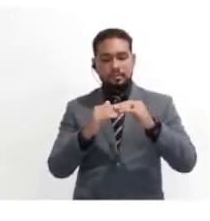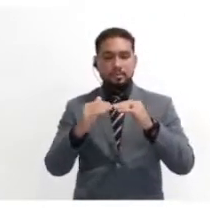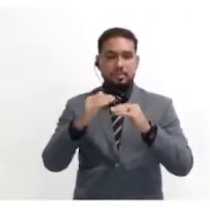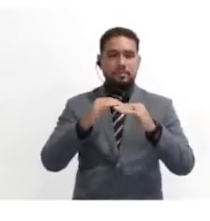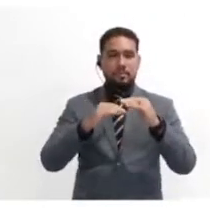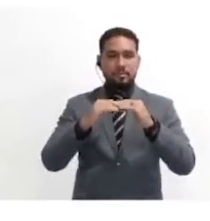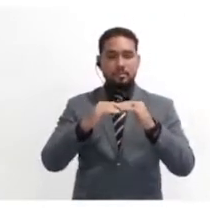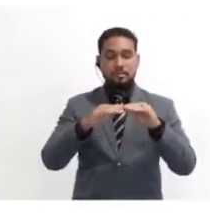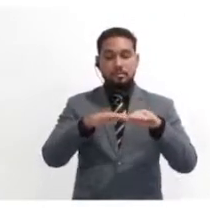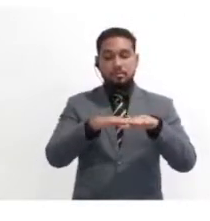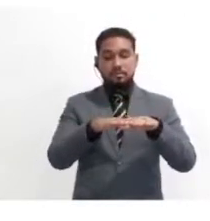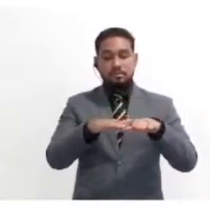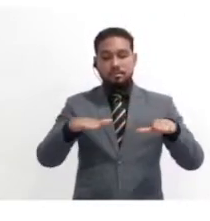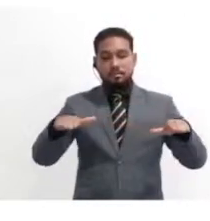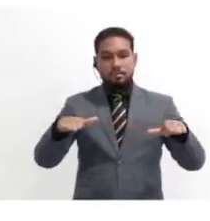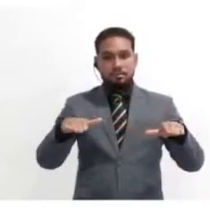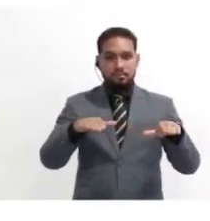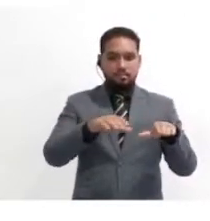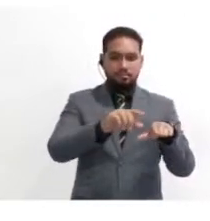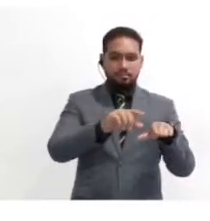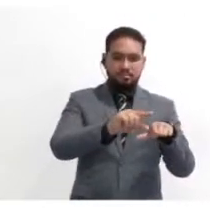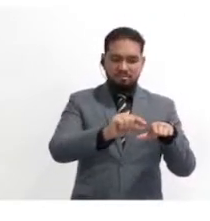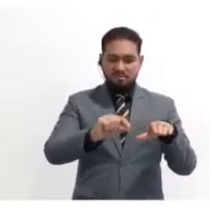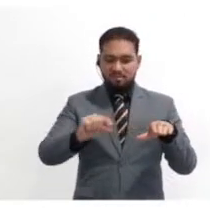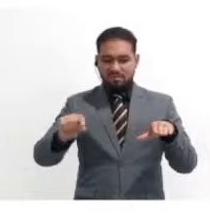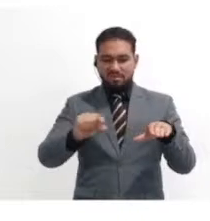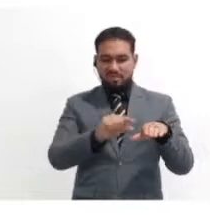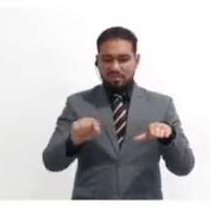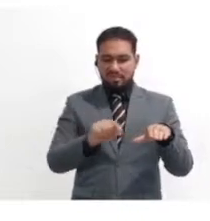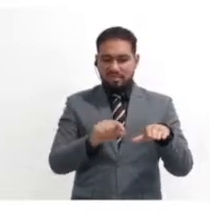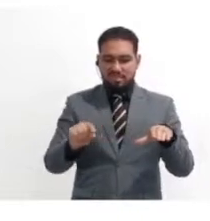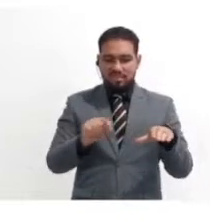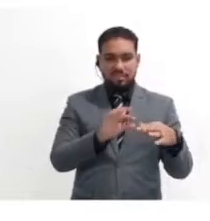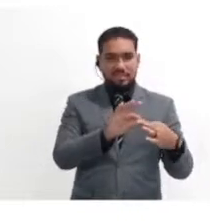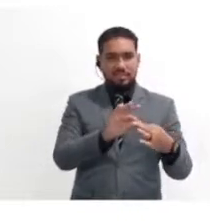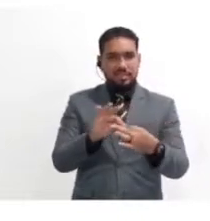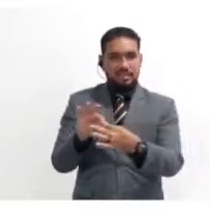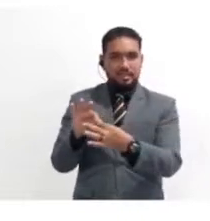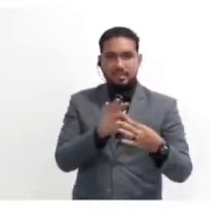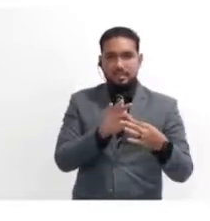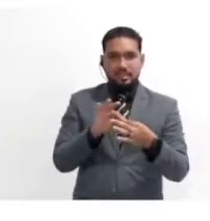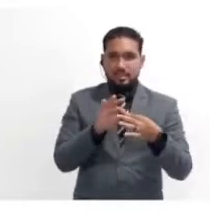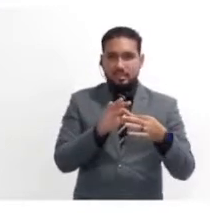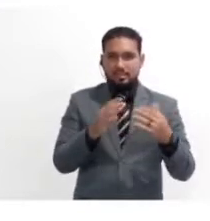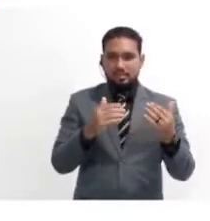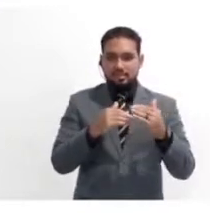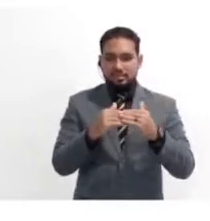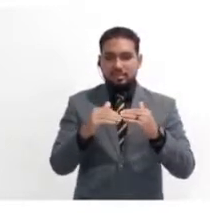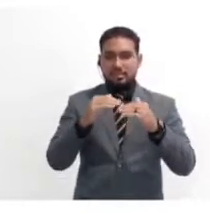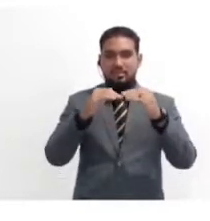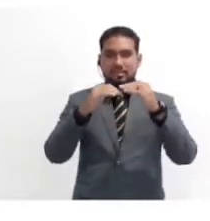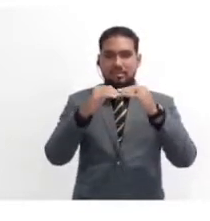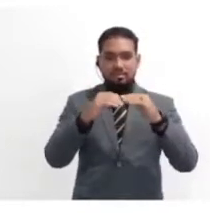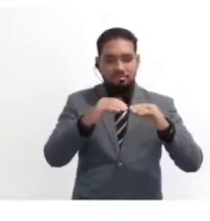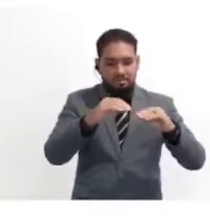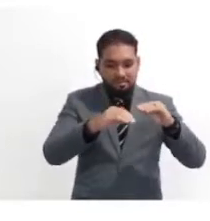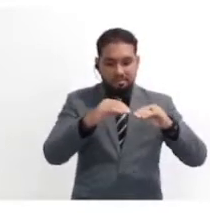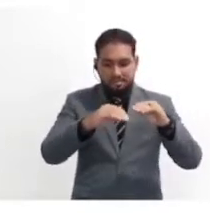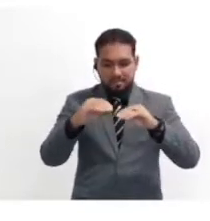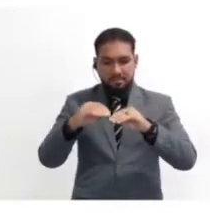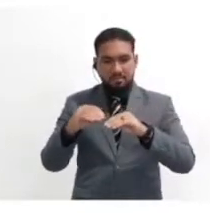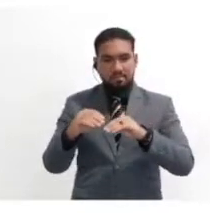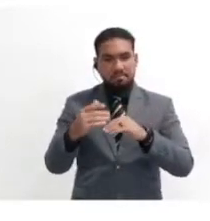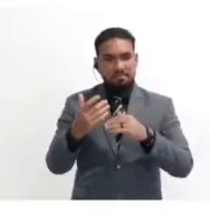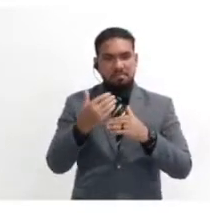call singulate or separate those packages into individual packages. And it's more efficient to do this kind